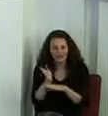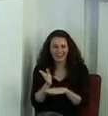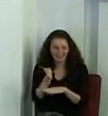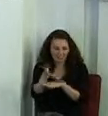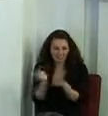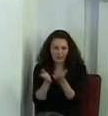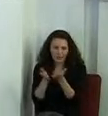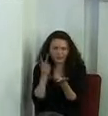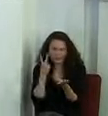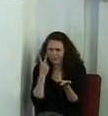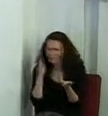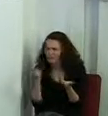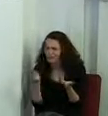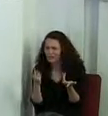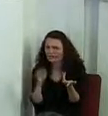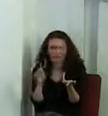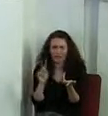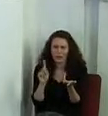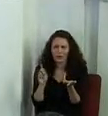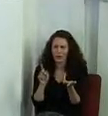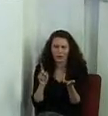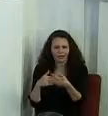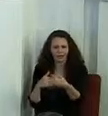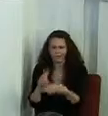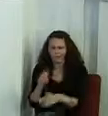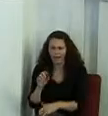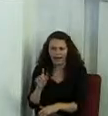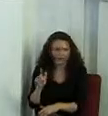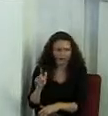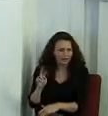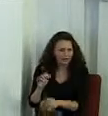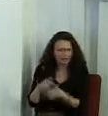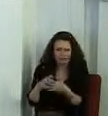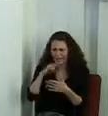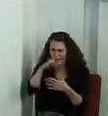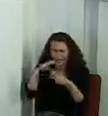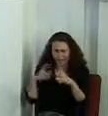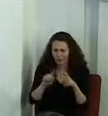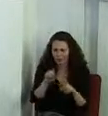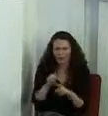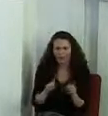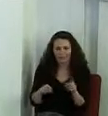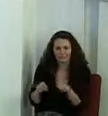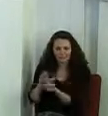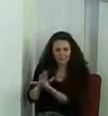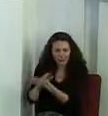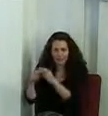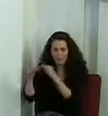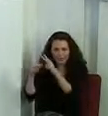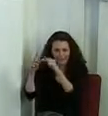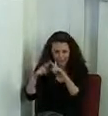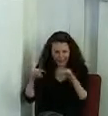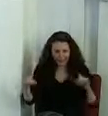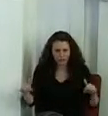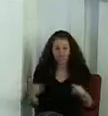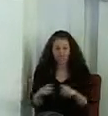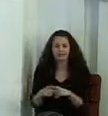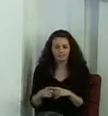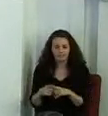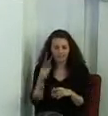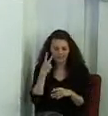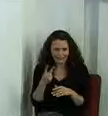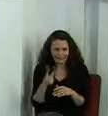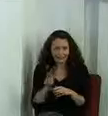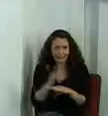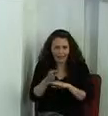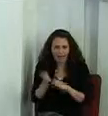you're not sure where the Gandhi room is, or the Ryland room, or the kids club, or the school building, or any of those buildings. Please do take a look